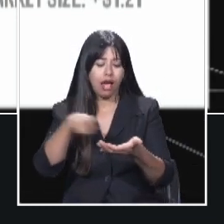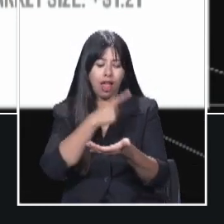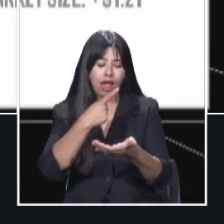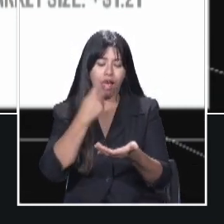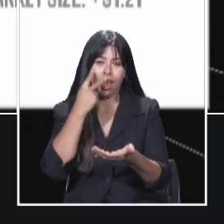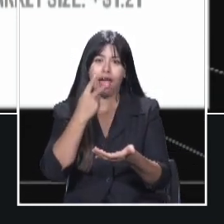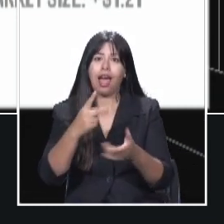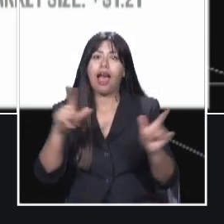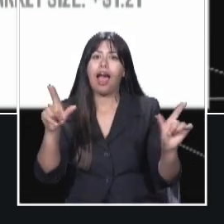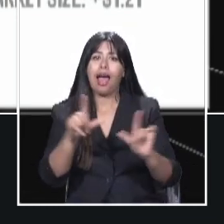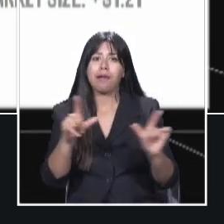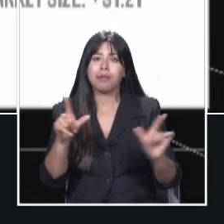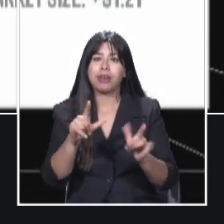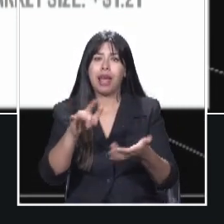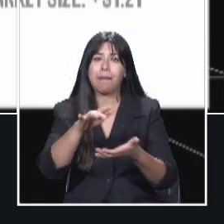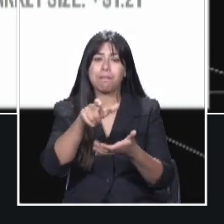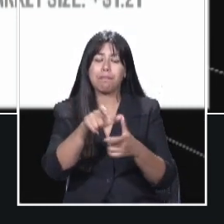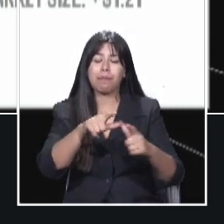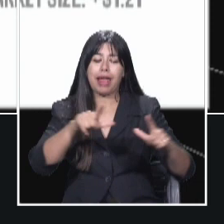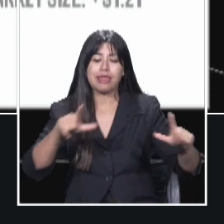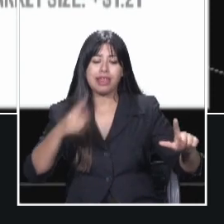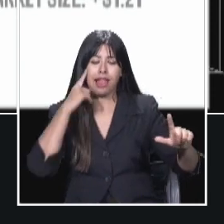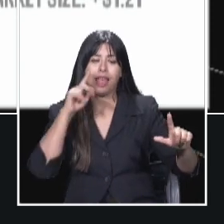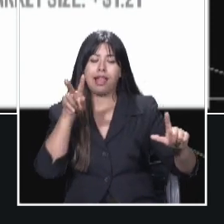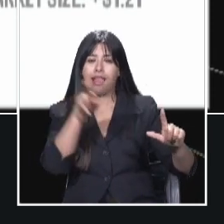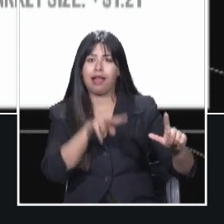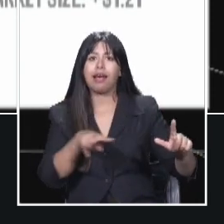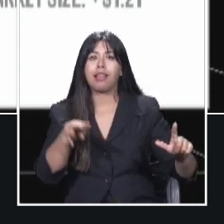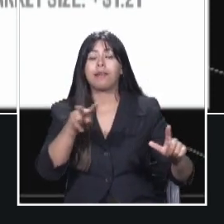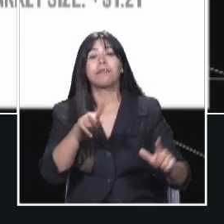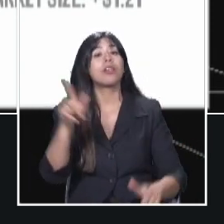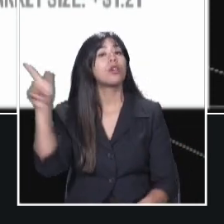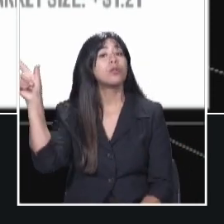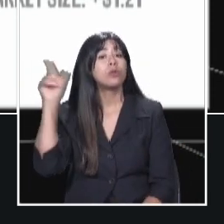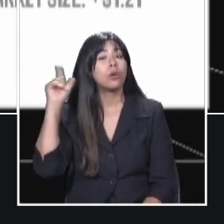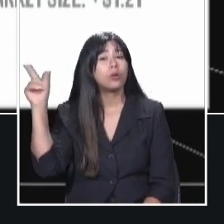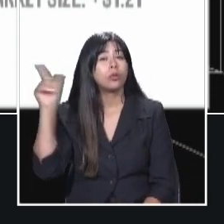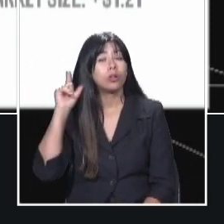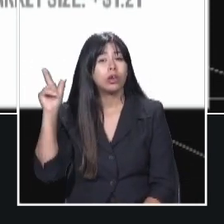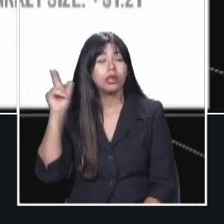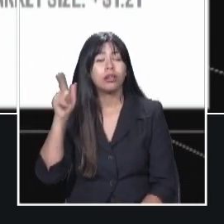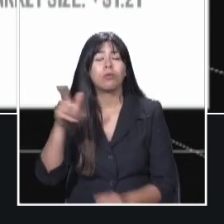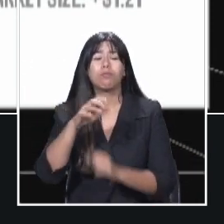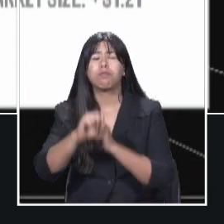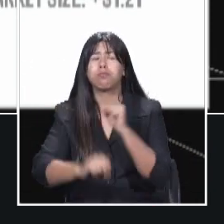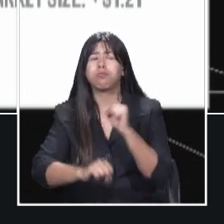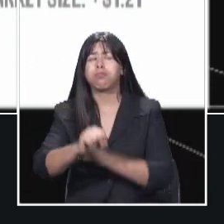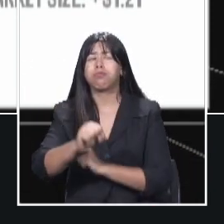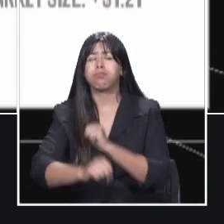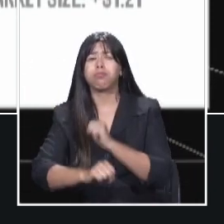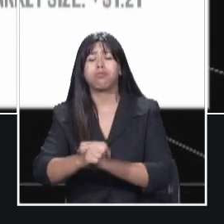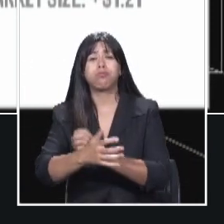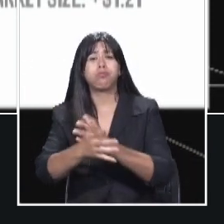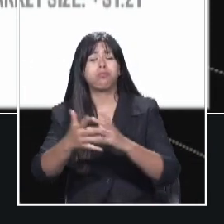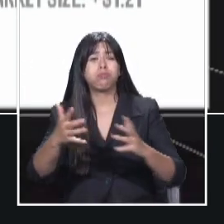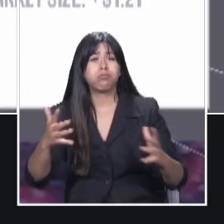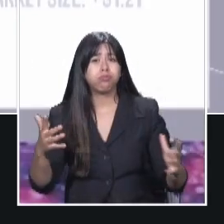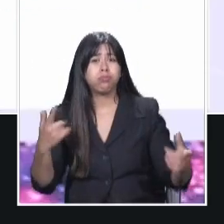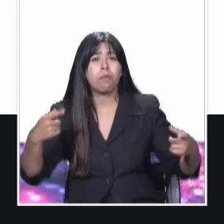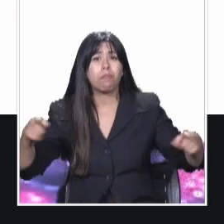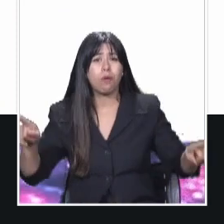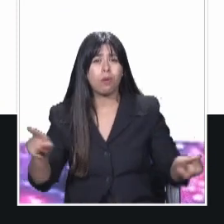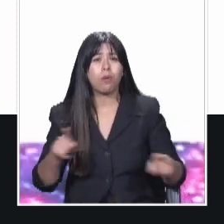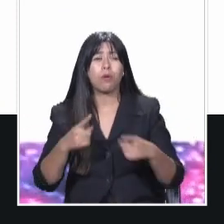And sound, there's a huge music industry that is worth several trillion dollars that is built on